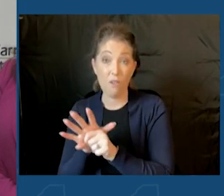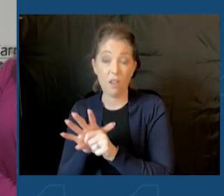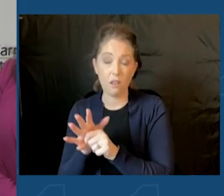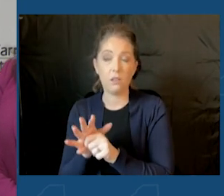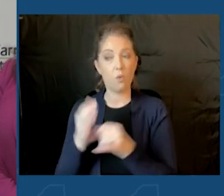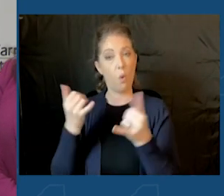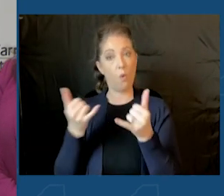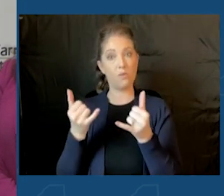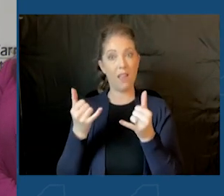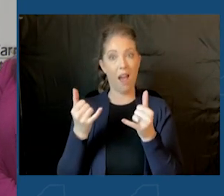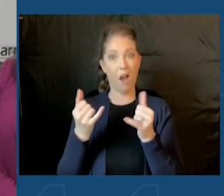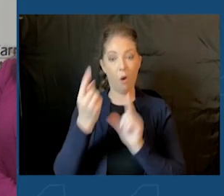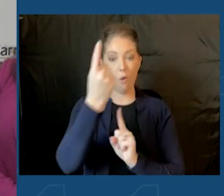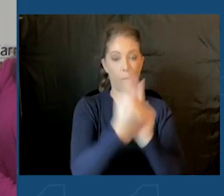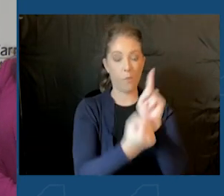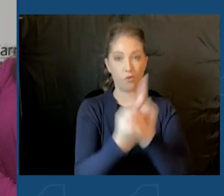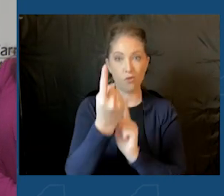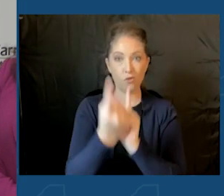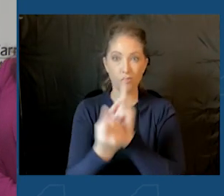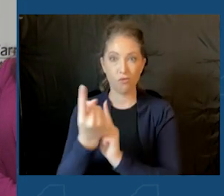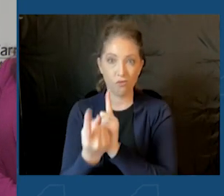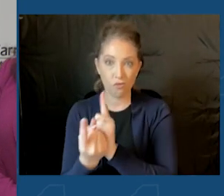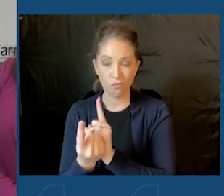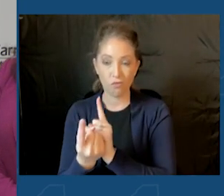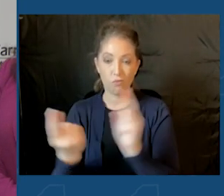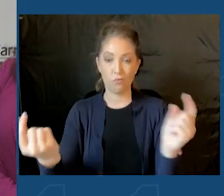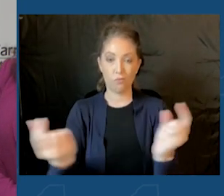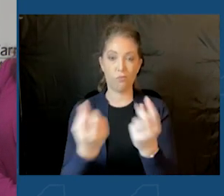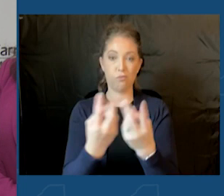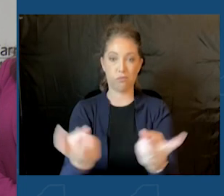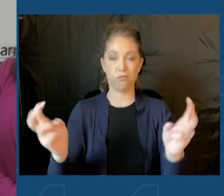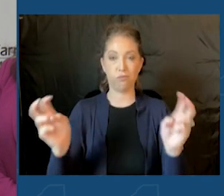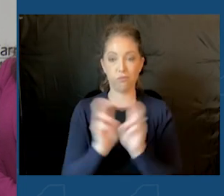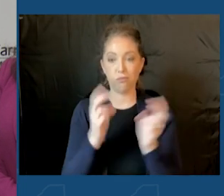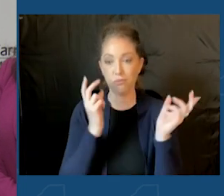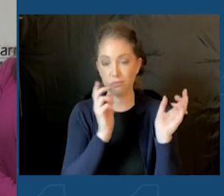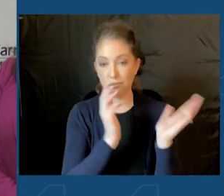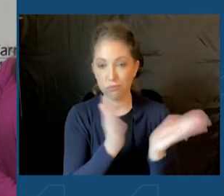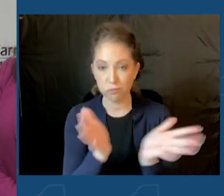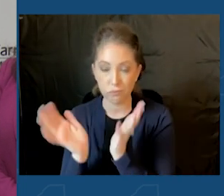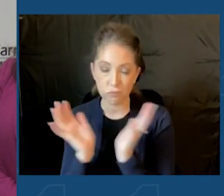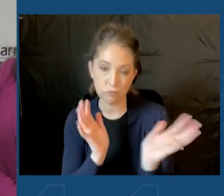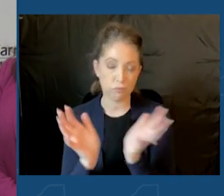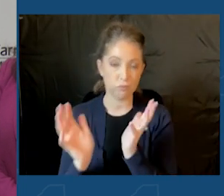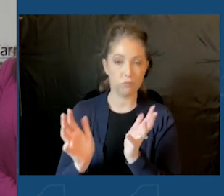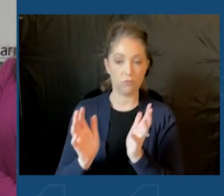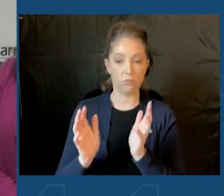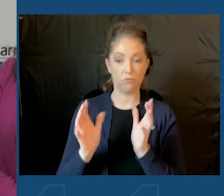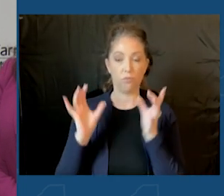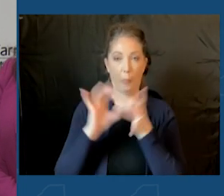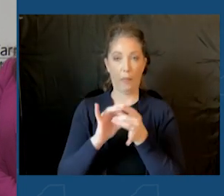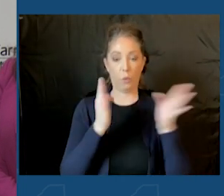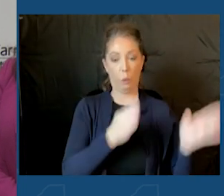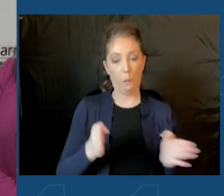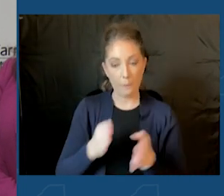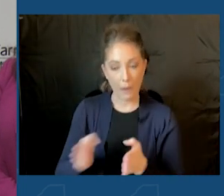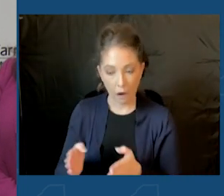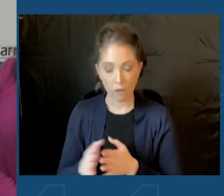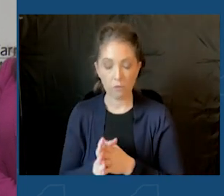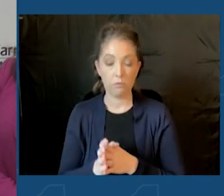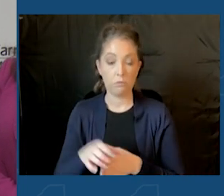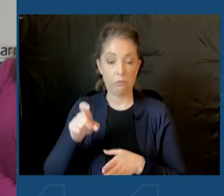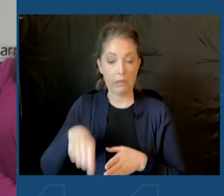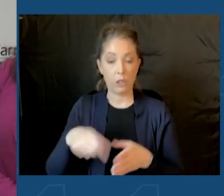this conversation face-to-face about our preparedness and about what we need to do to be ready